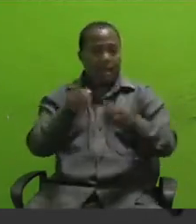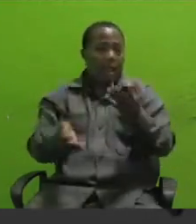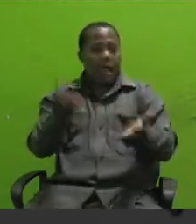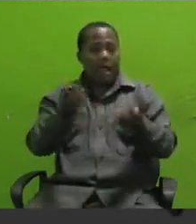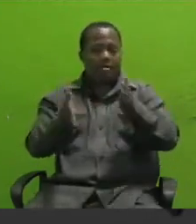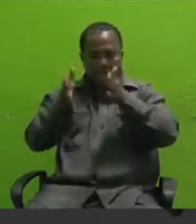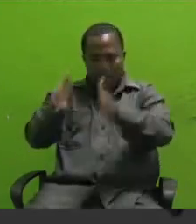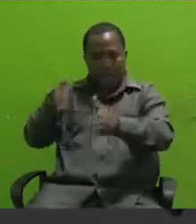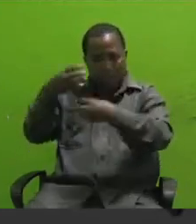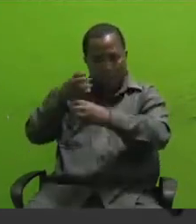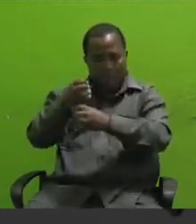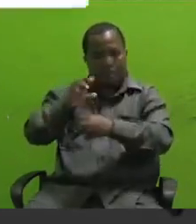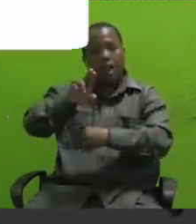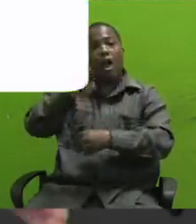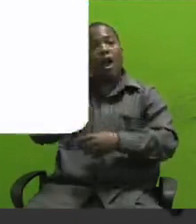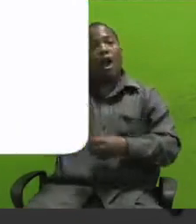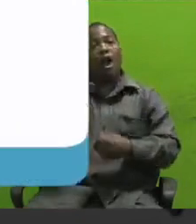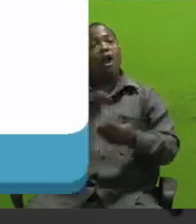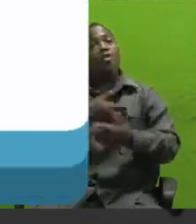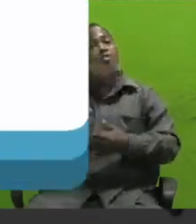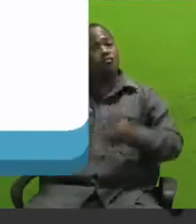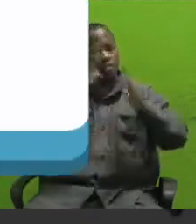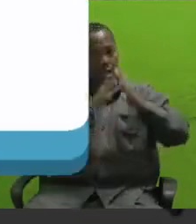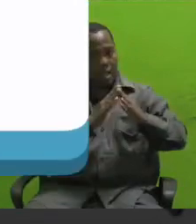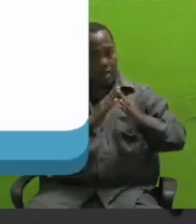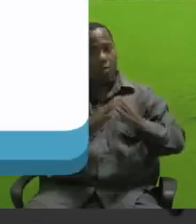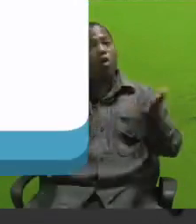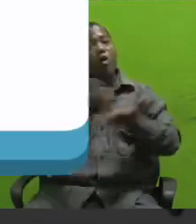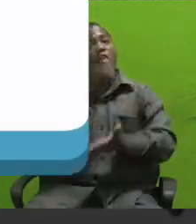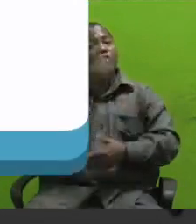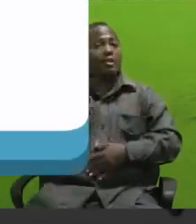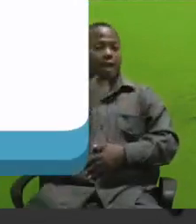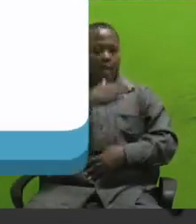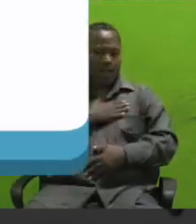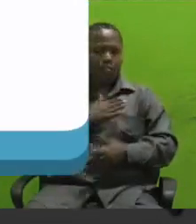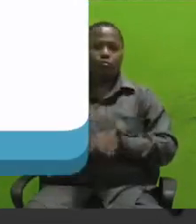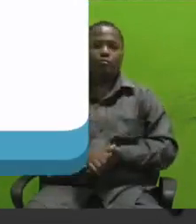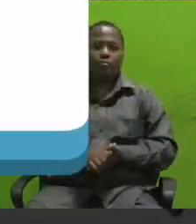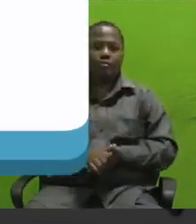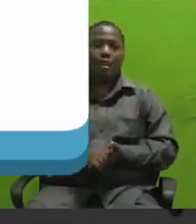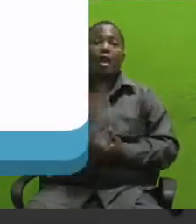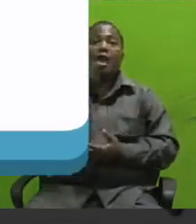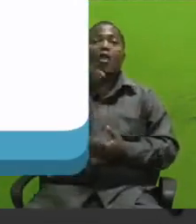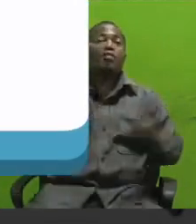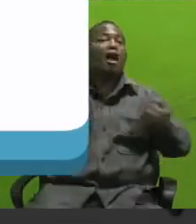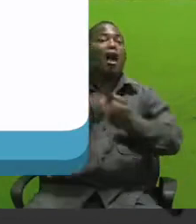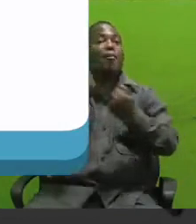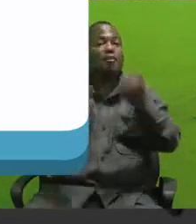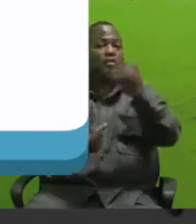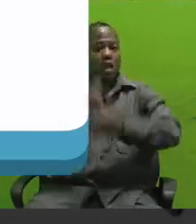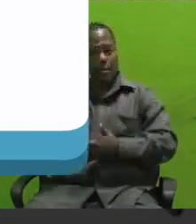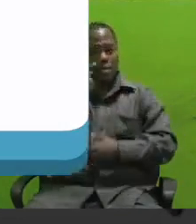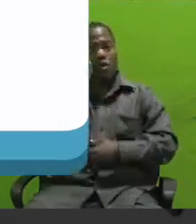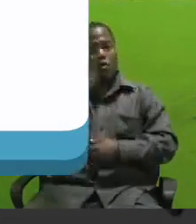in laboratory or home, for our benefit. If an accident will happen while